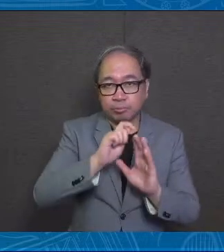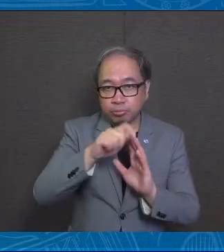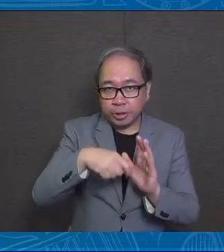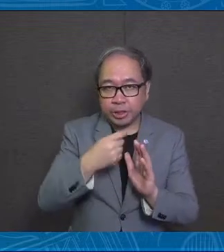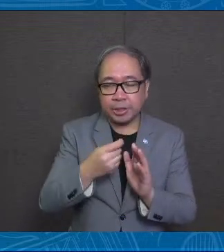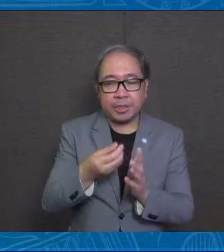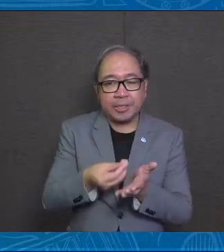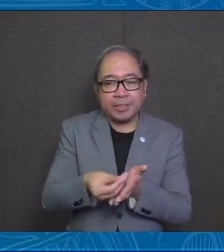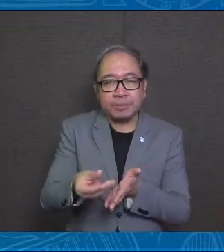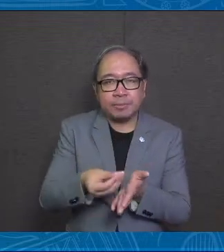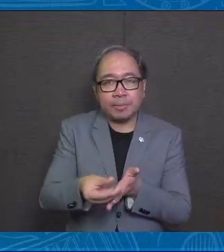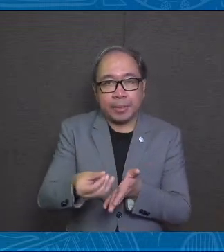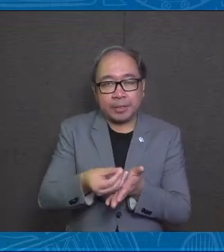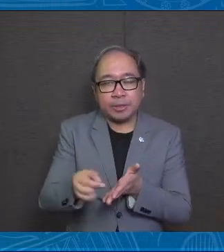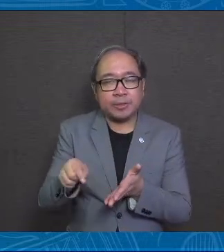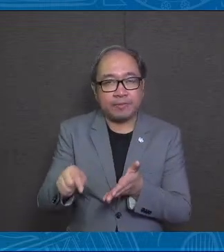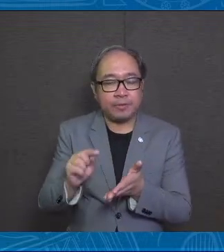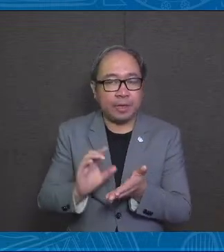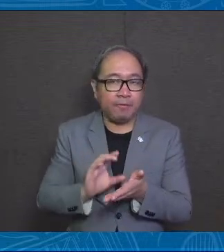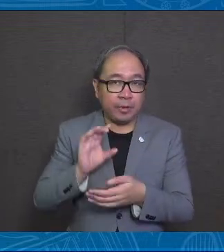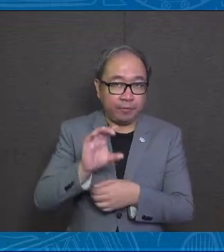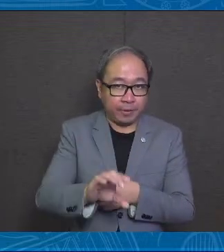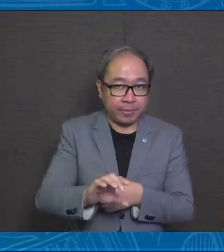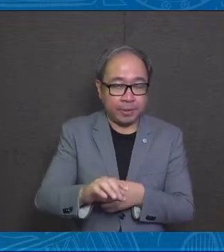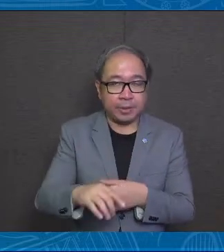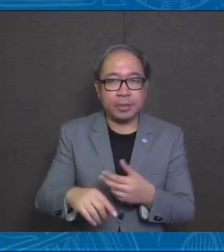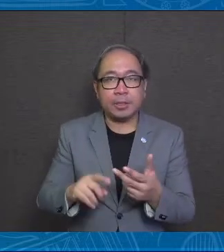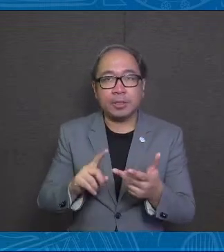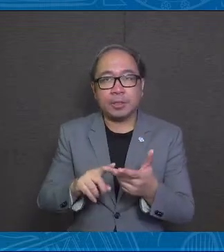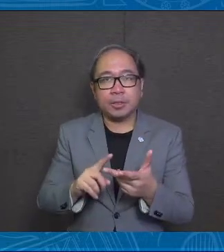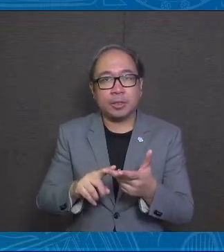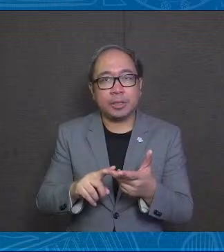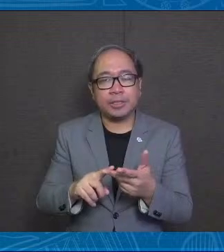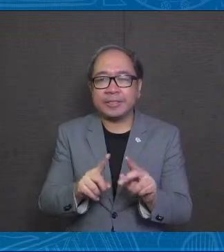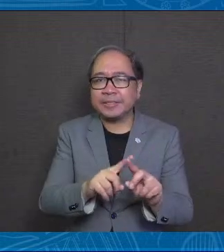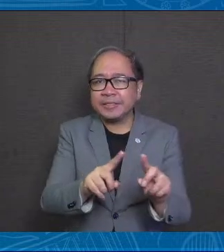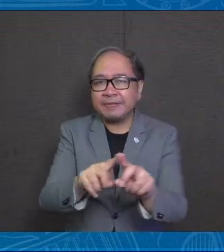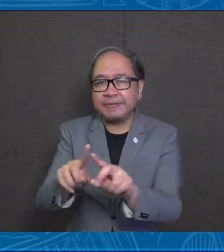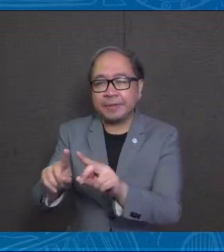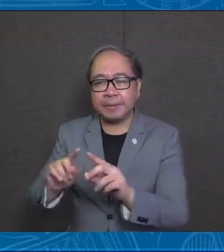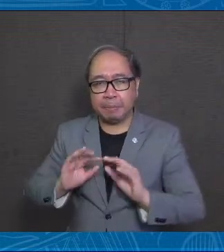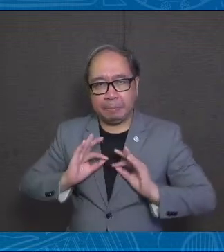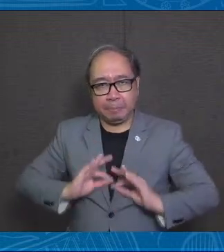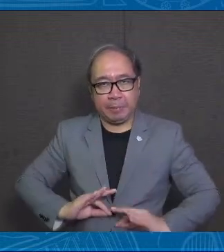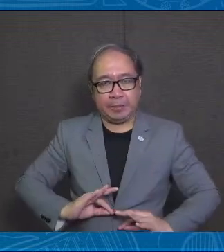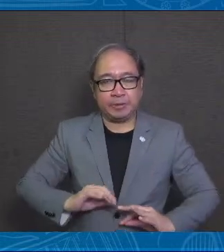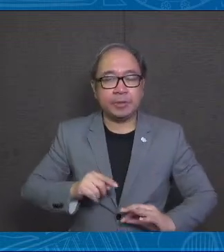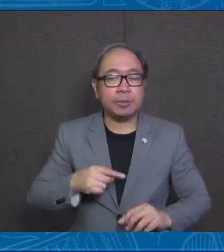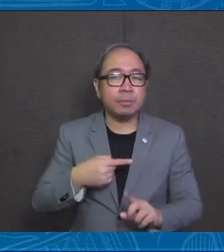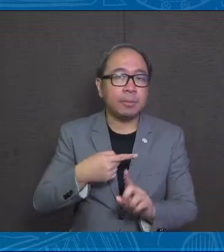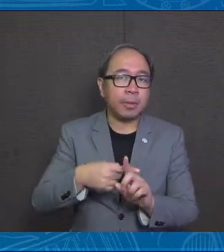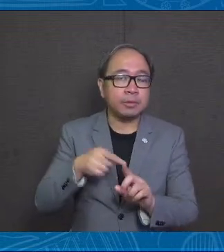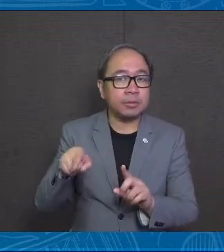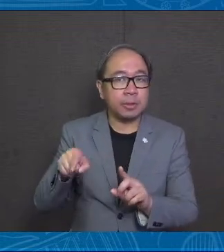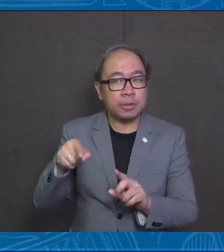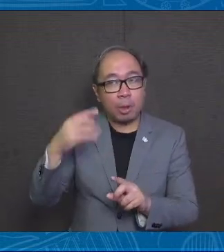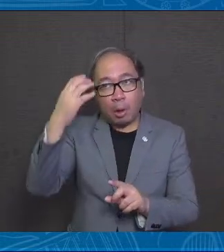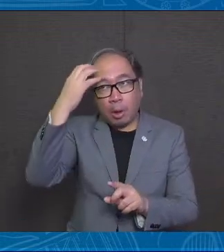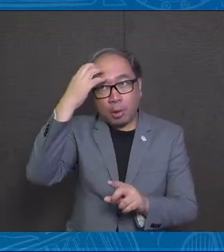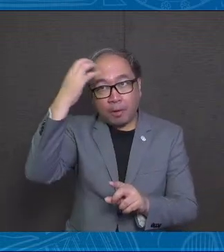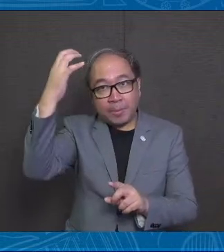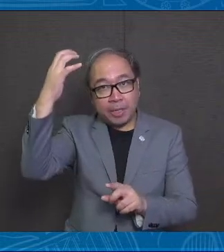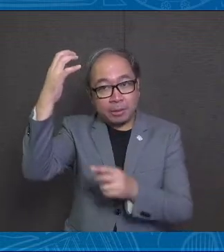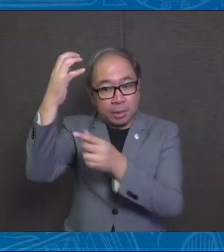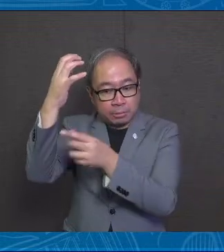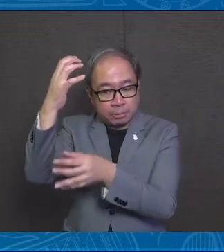expenditures, investment expenditures, and also line ministries and also local governments in